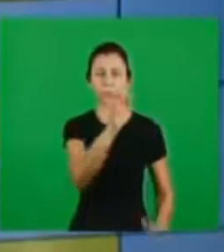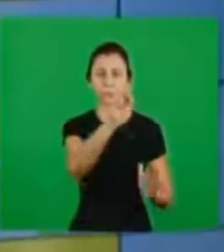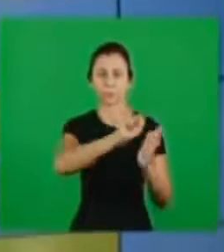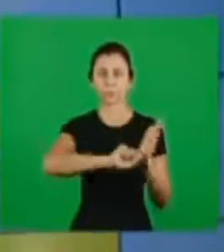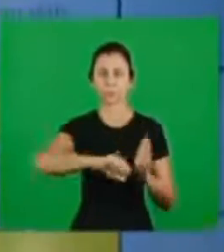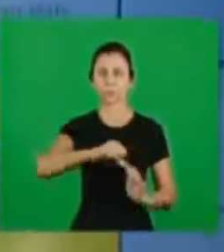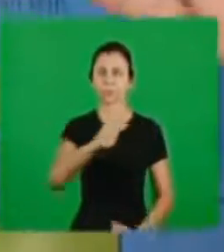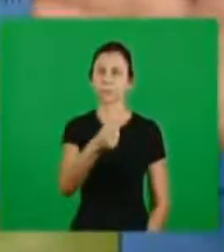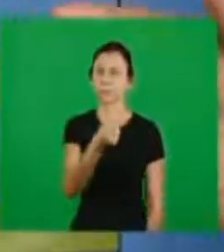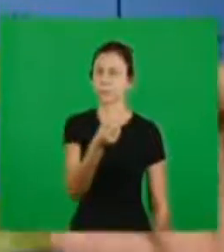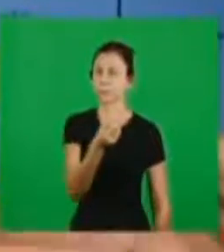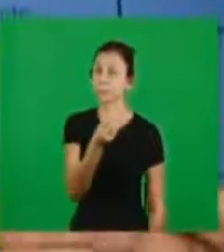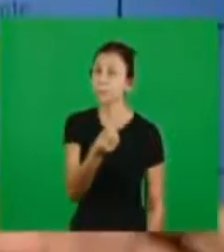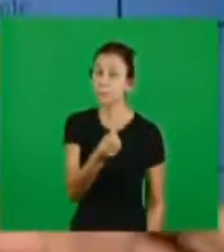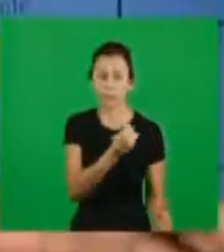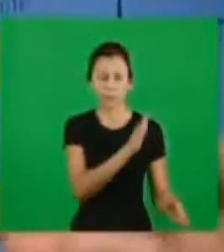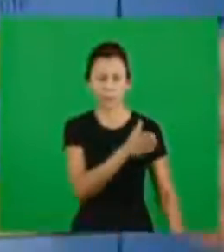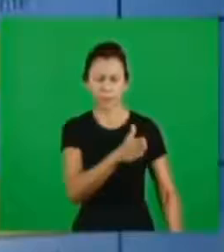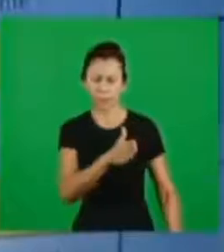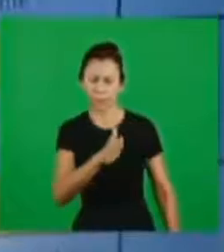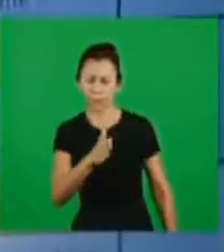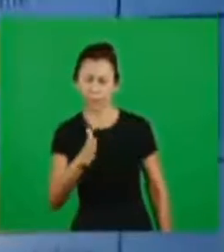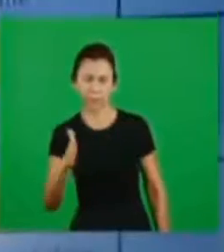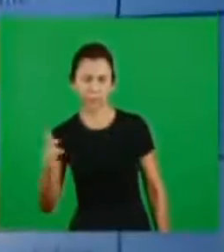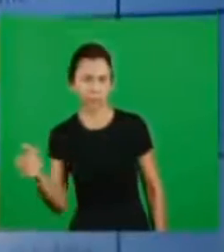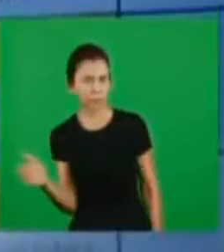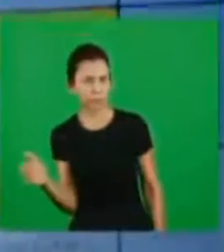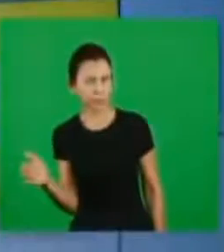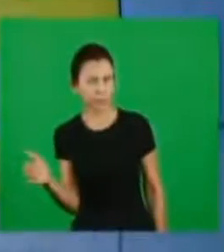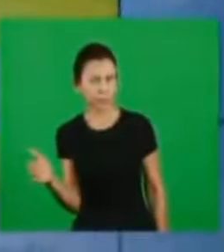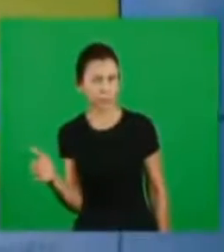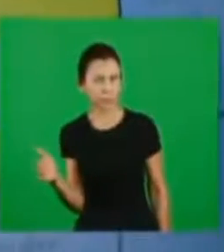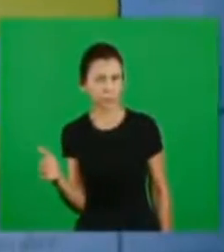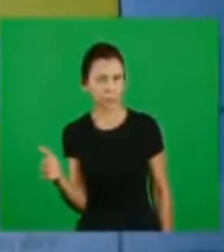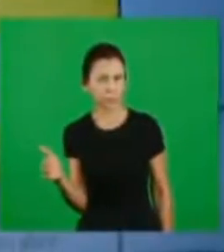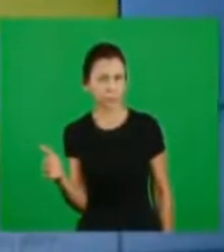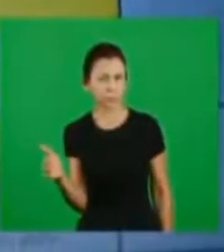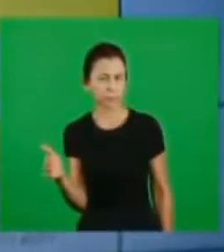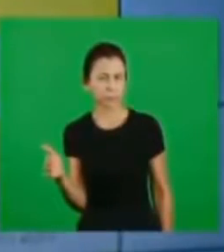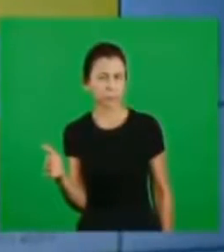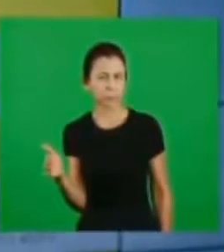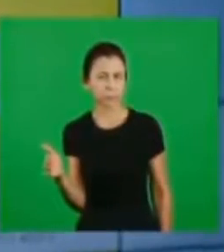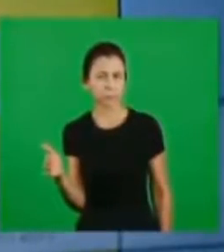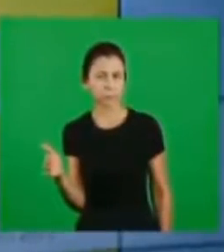religious reformation of the 16th century. So each period is marked